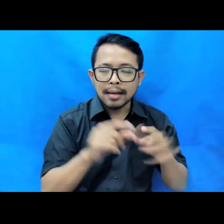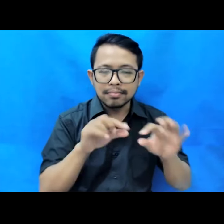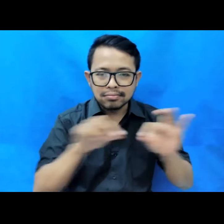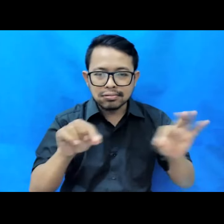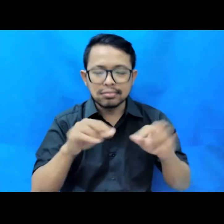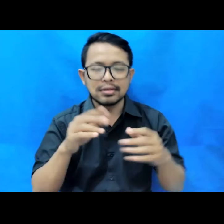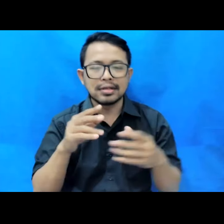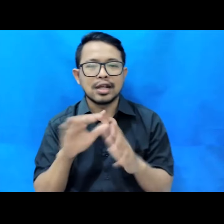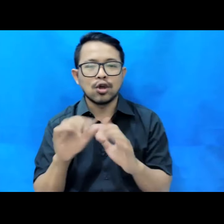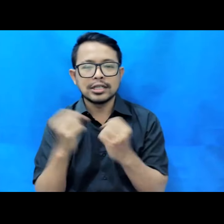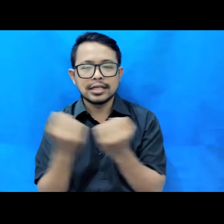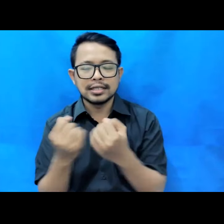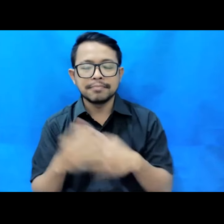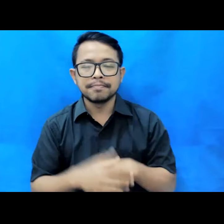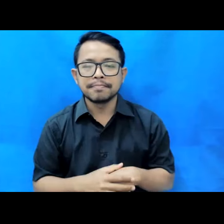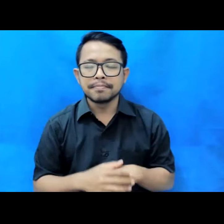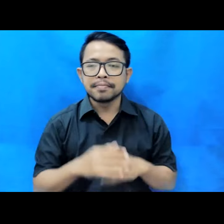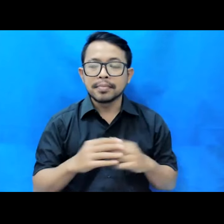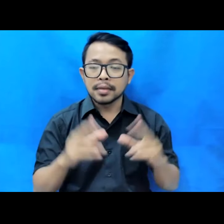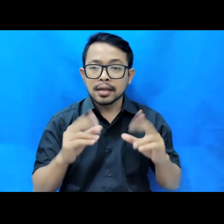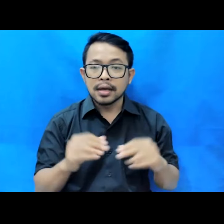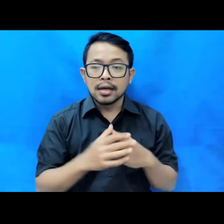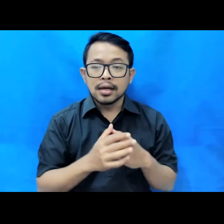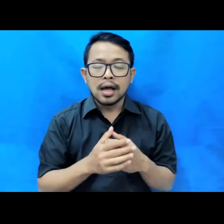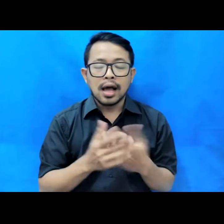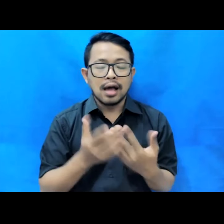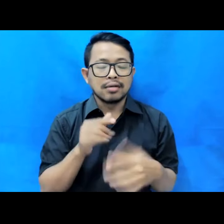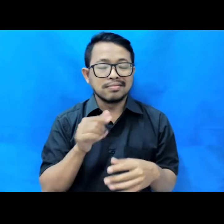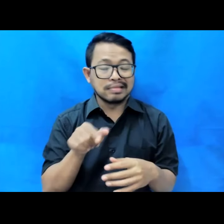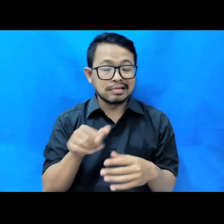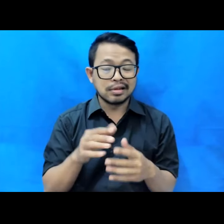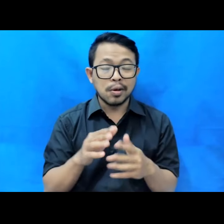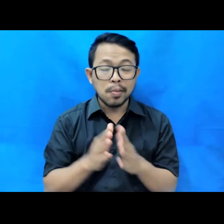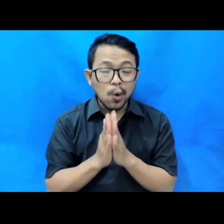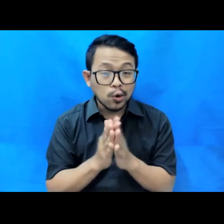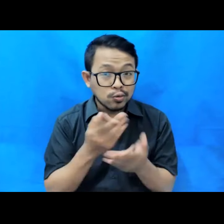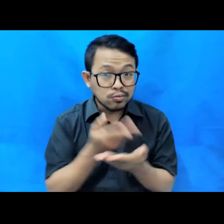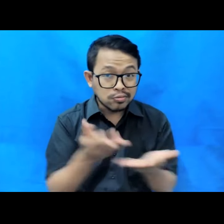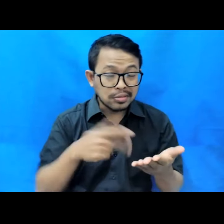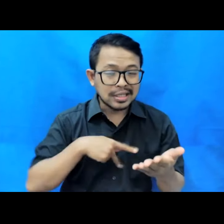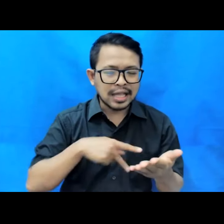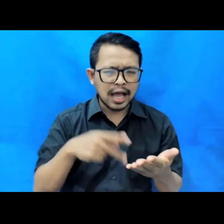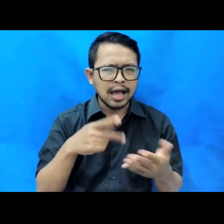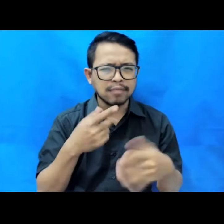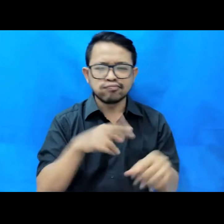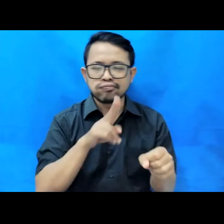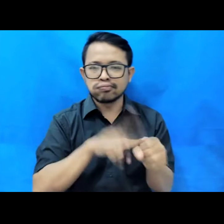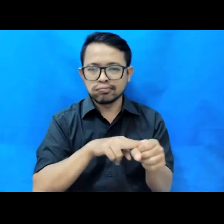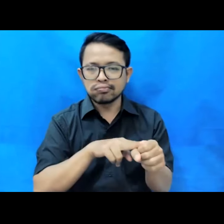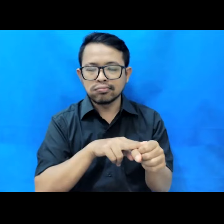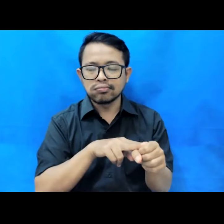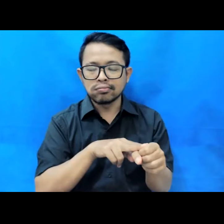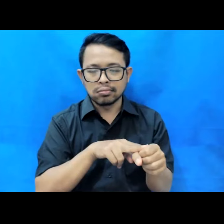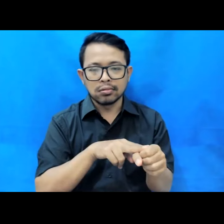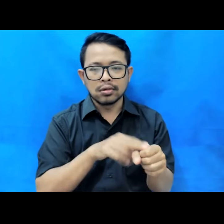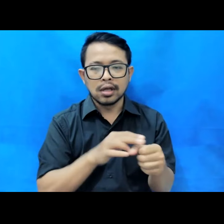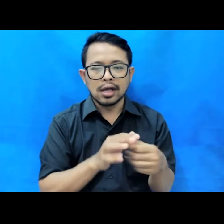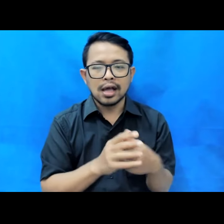the following format: name, strip, institution. And thirdly, in order to reduce noise, we would like you